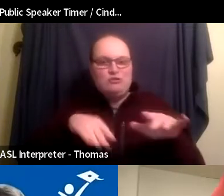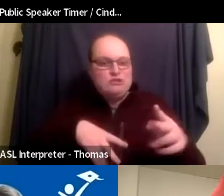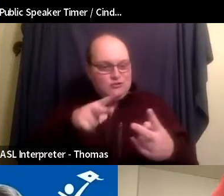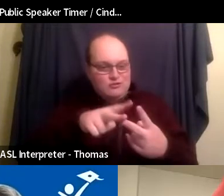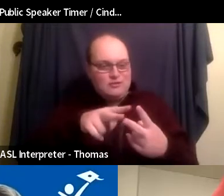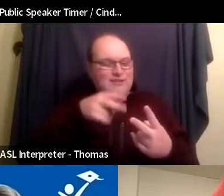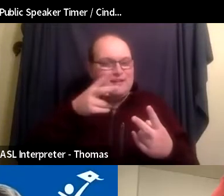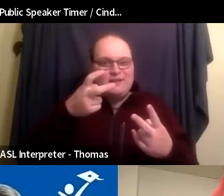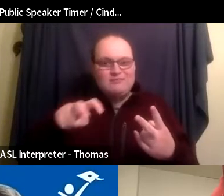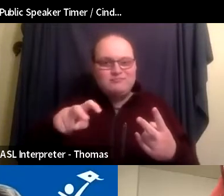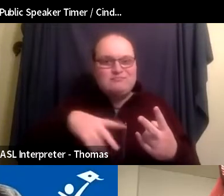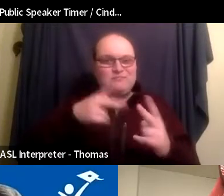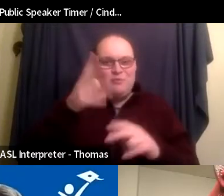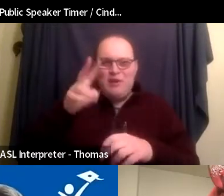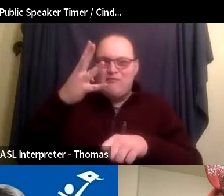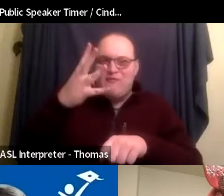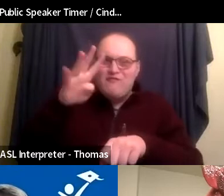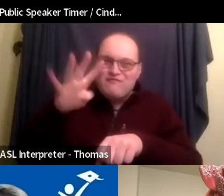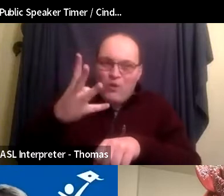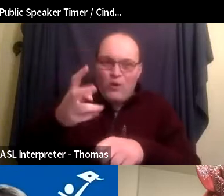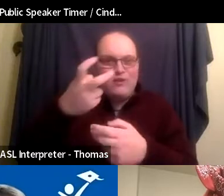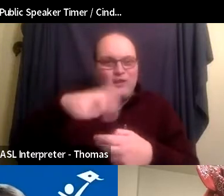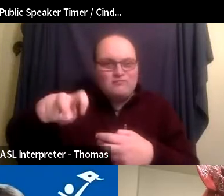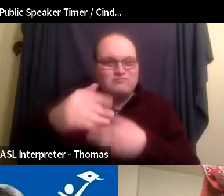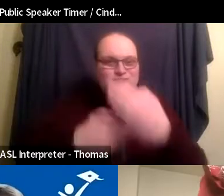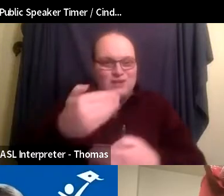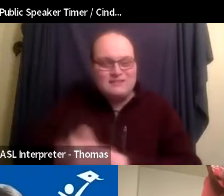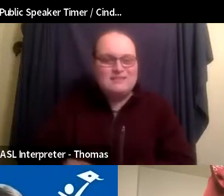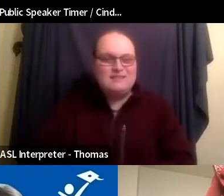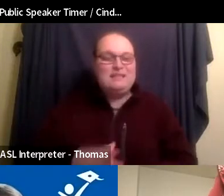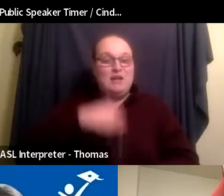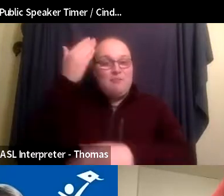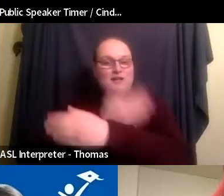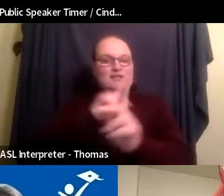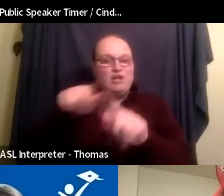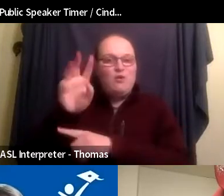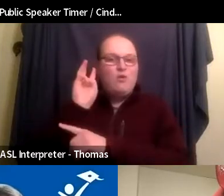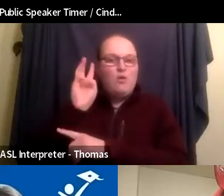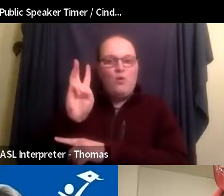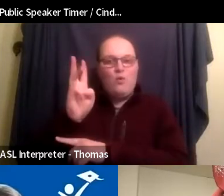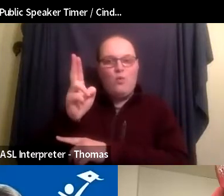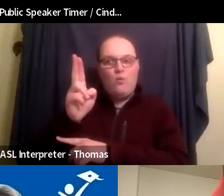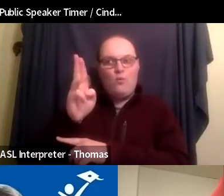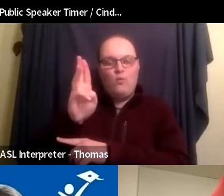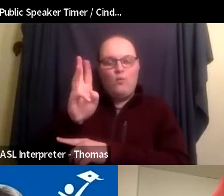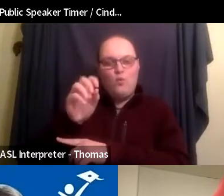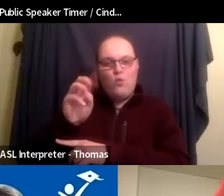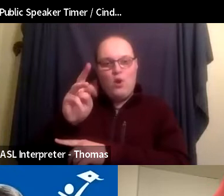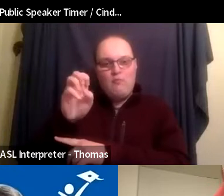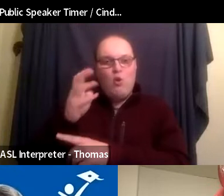the two younger children. My son who attended Woodmore Elementary just exited from an IEP